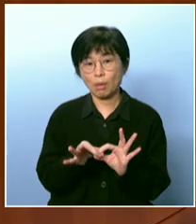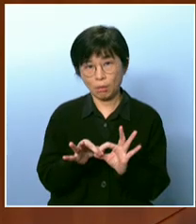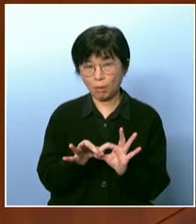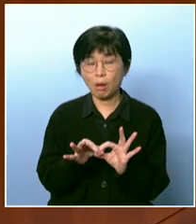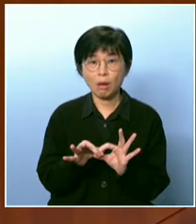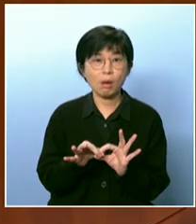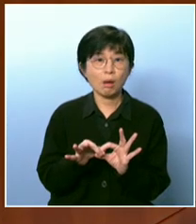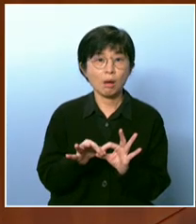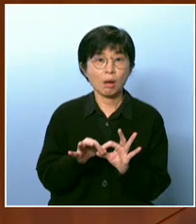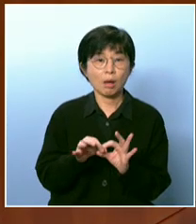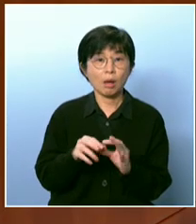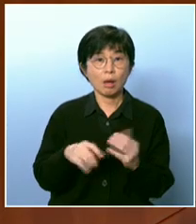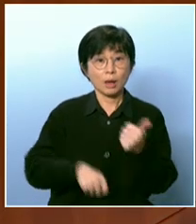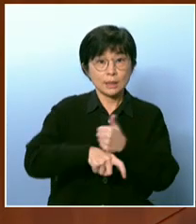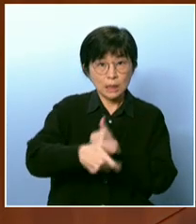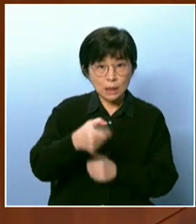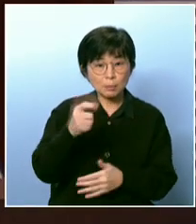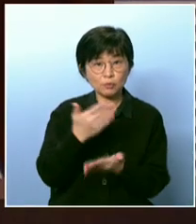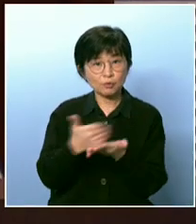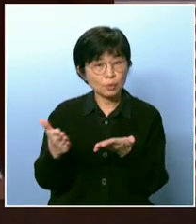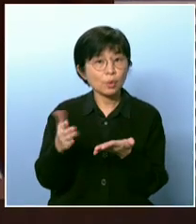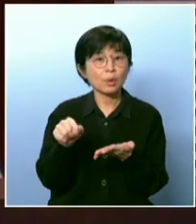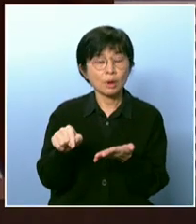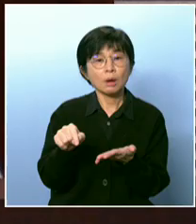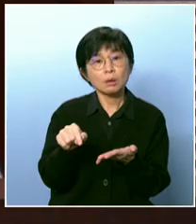of reserves of funding?